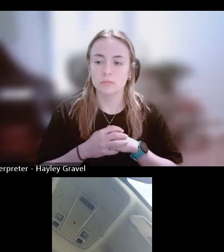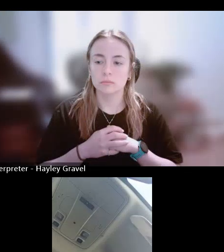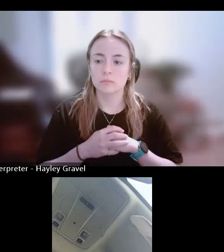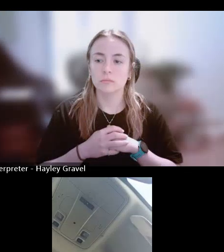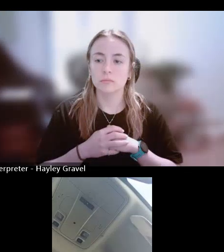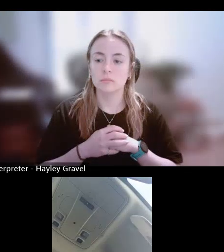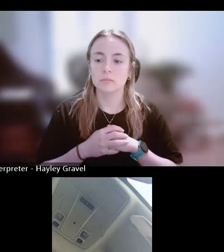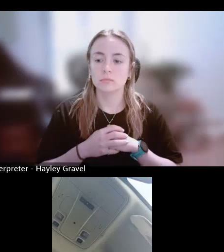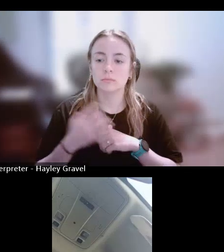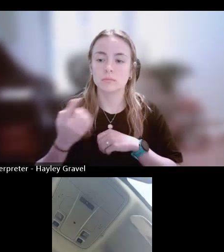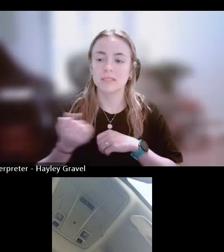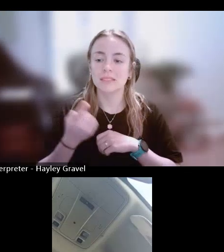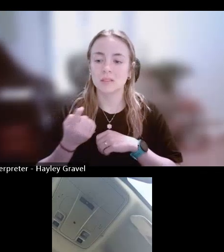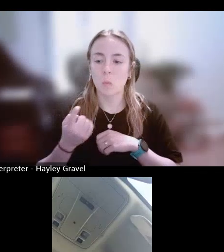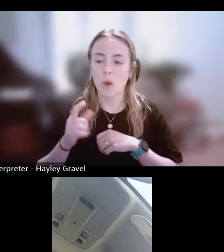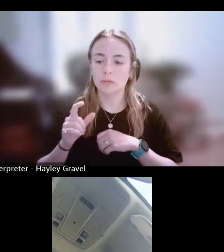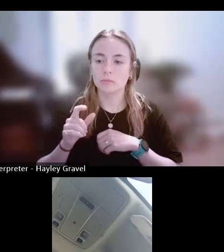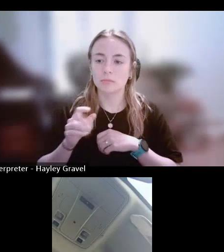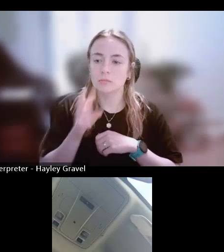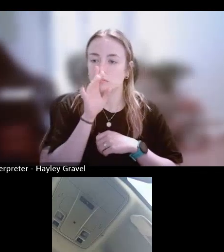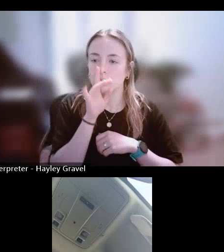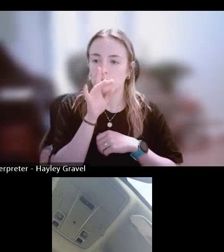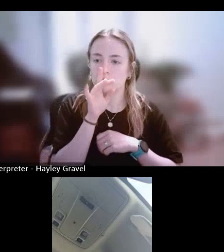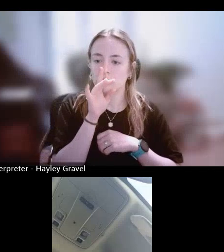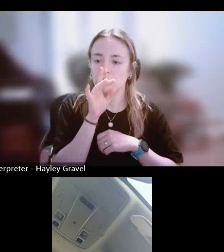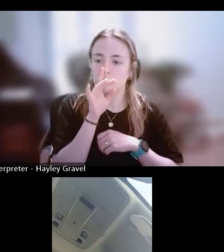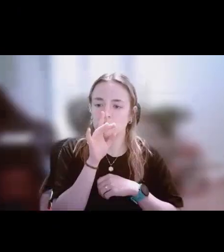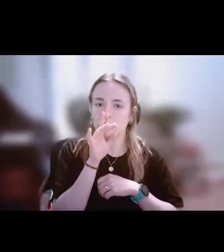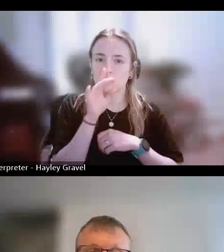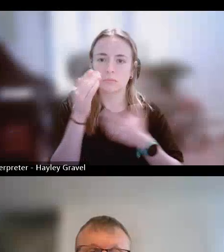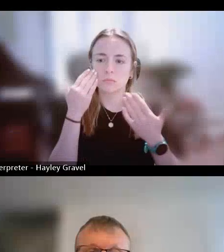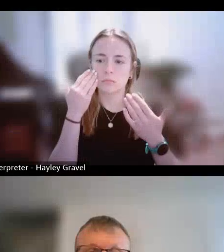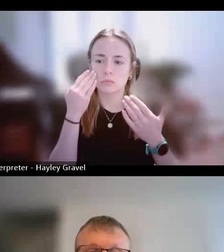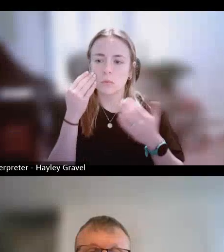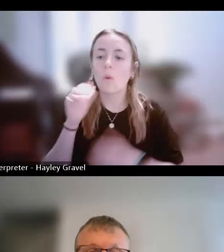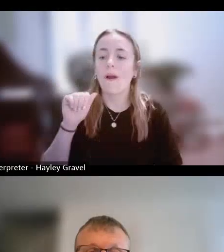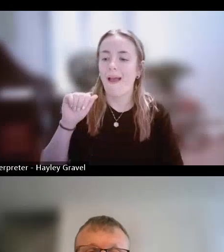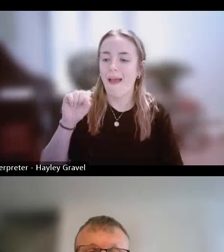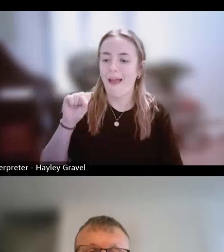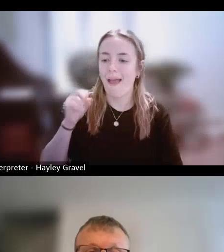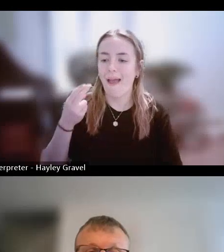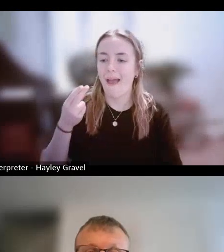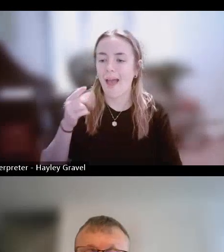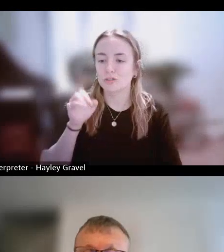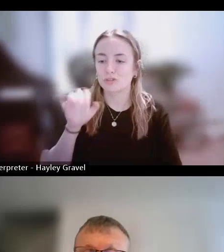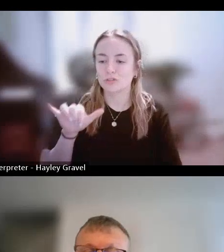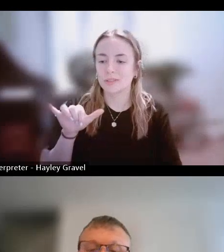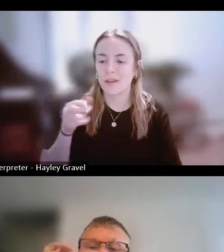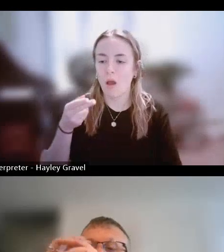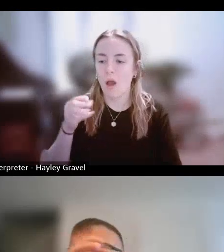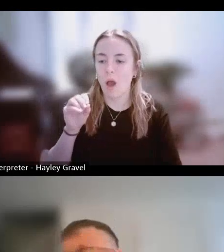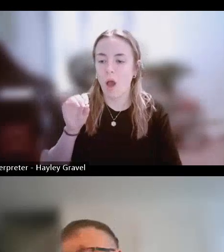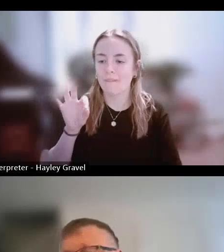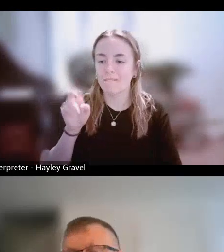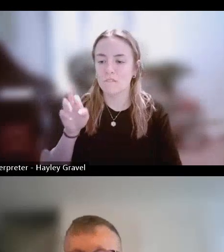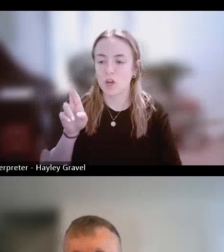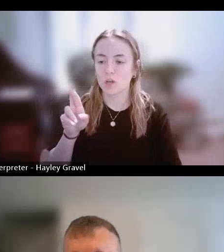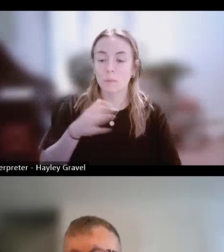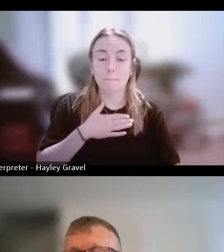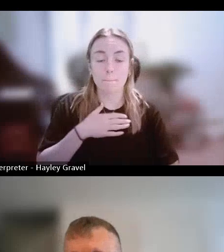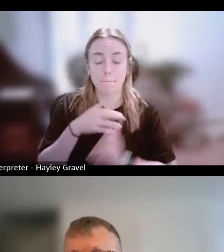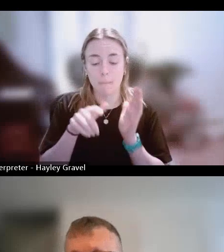I'll share. Yes. So my lit review, in reviewing the resources that I